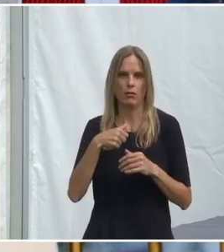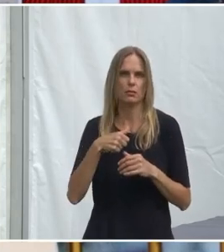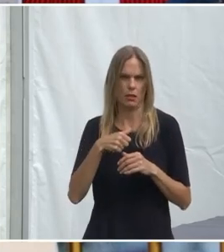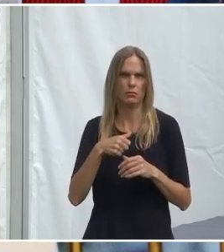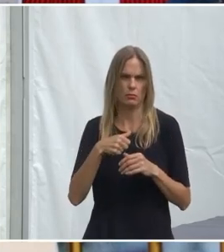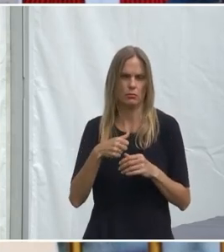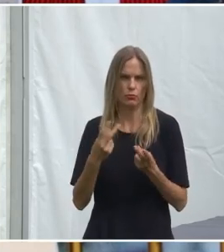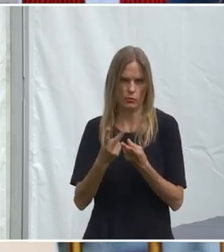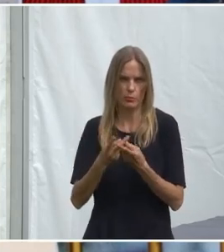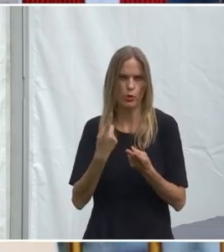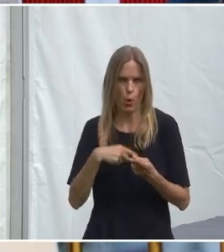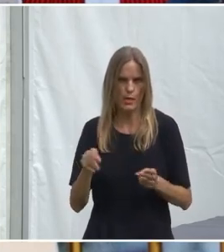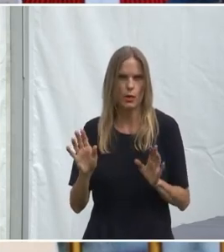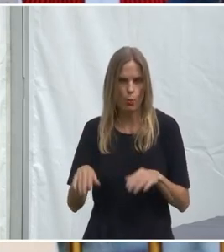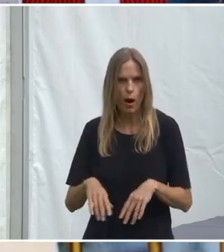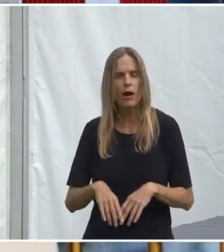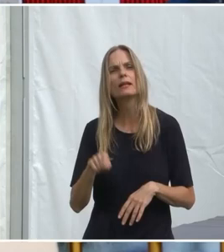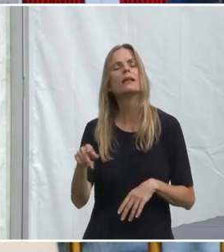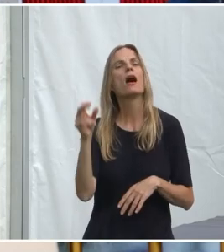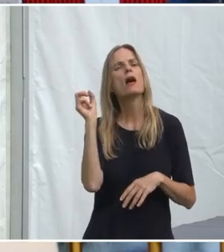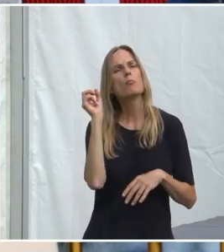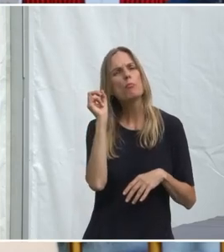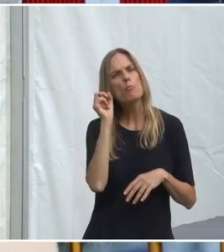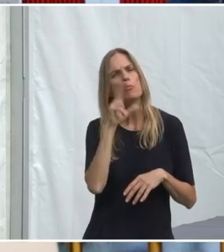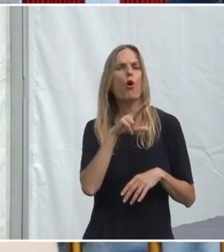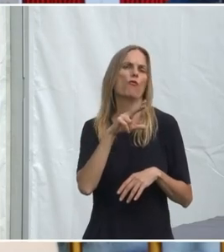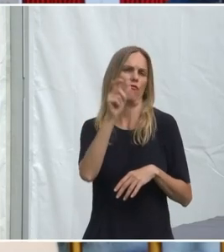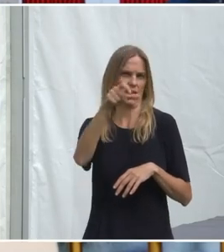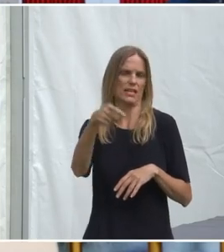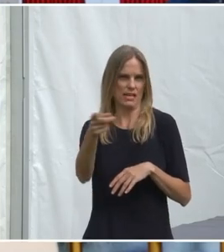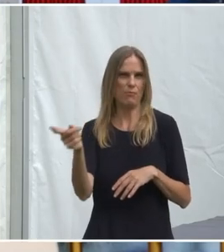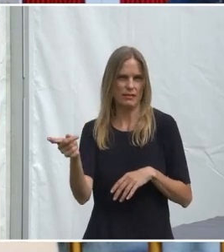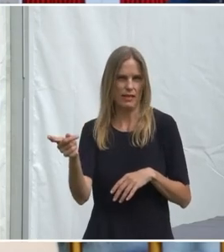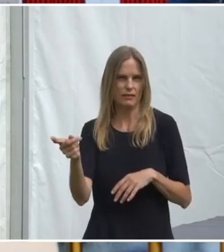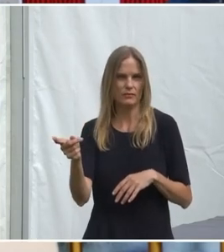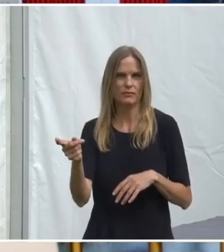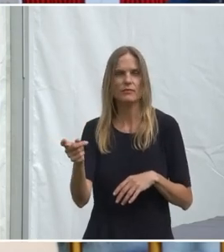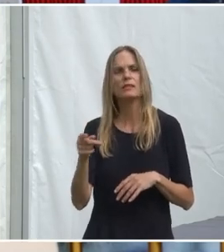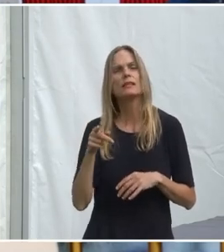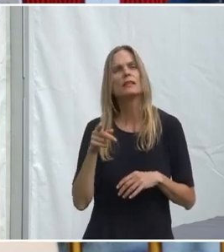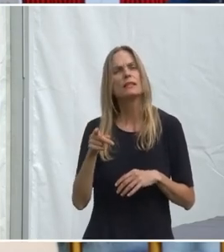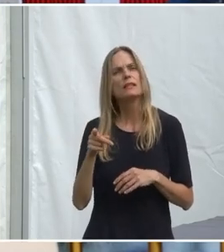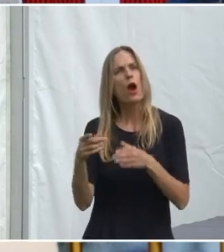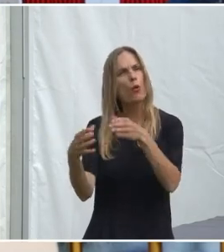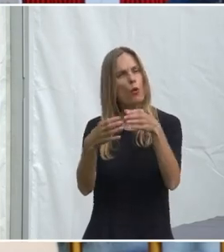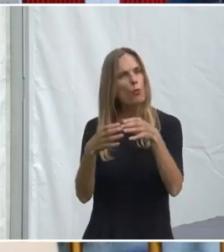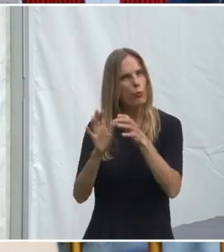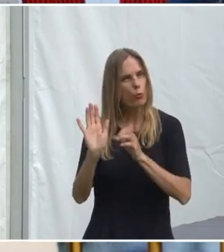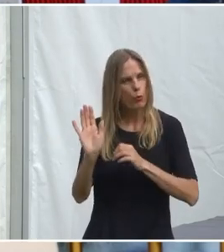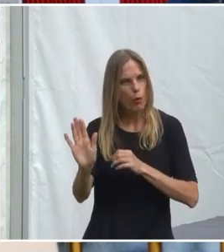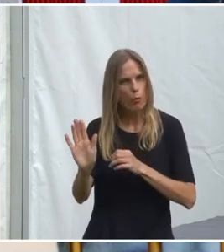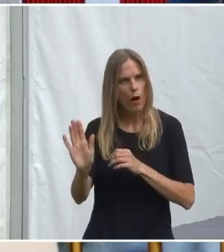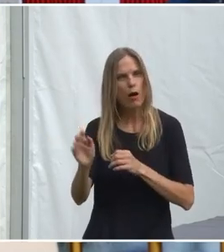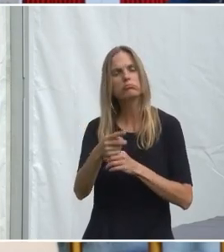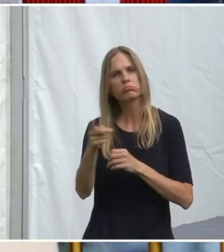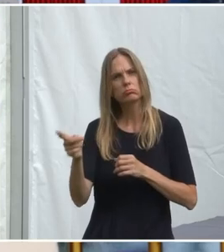of professional identification with certain groups. So very strong, this is very strong in startup communities, like they feel